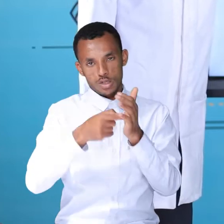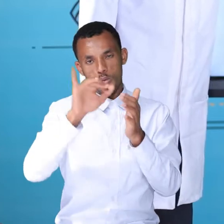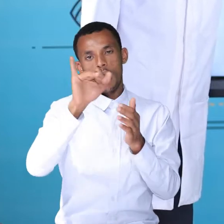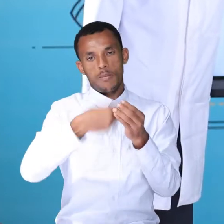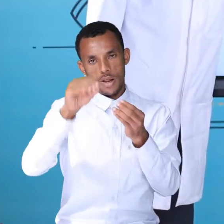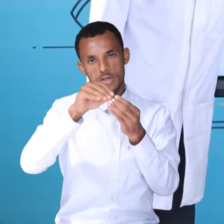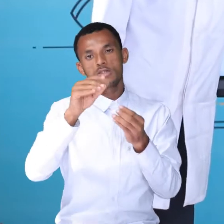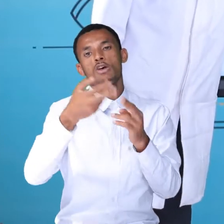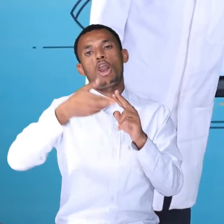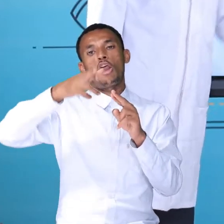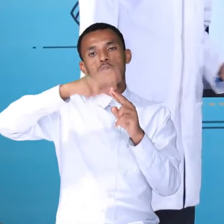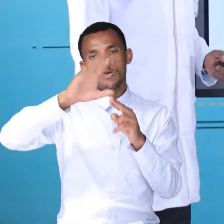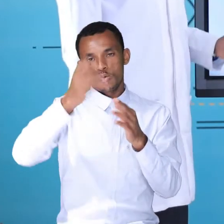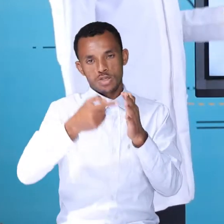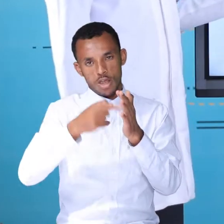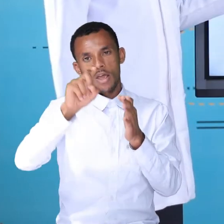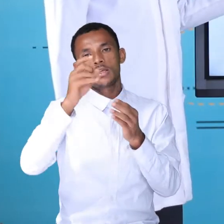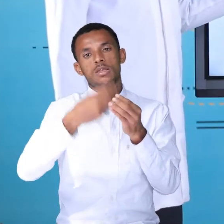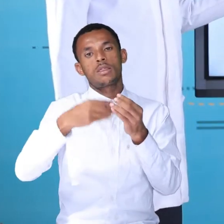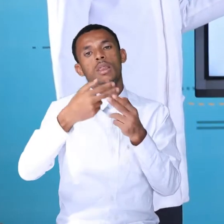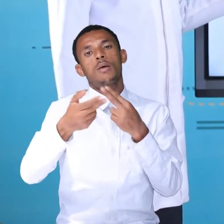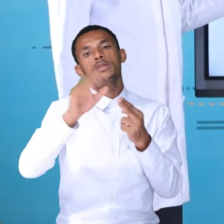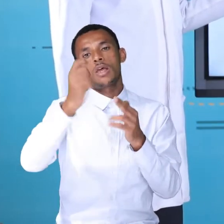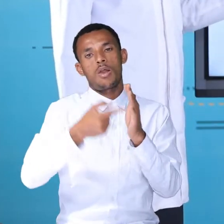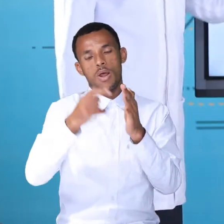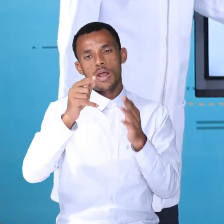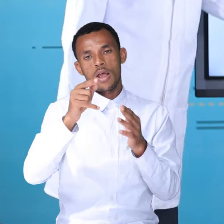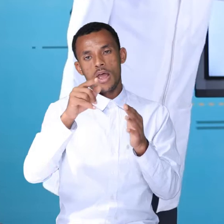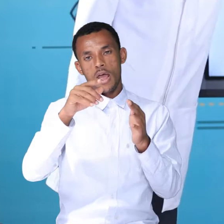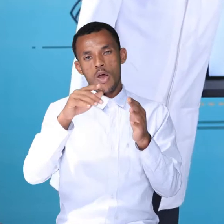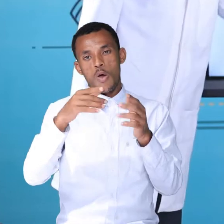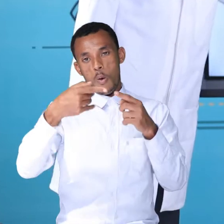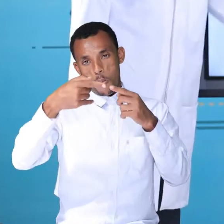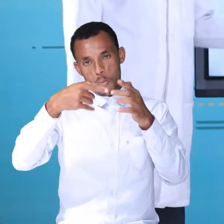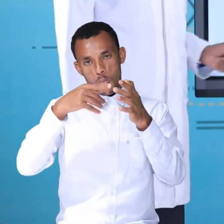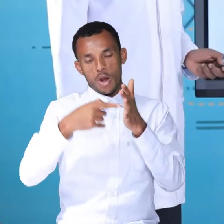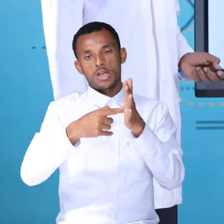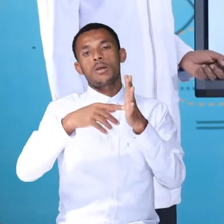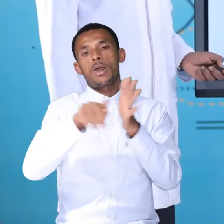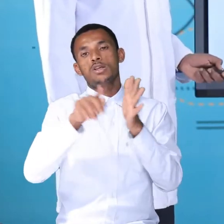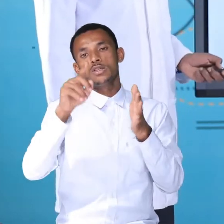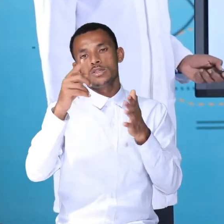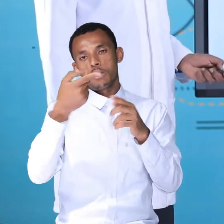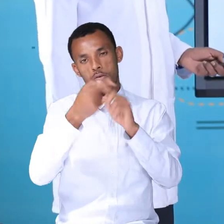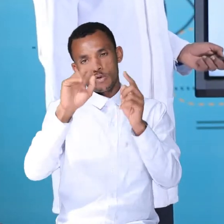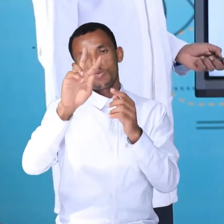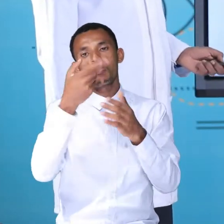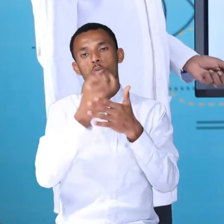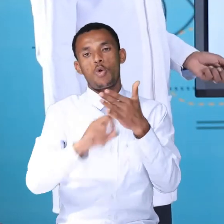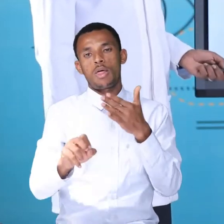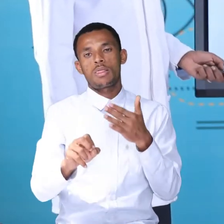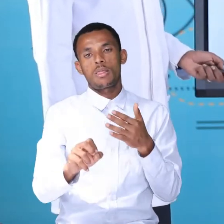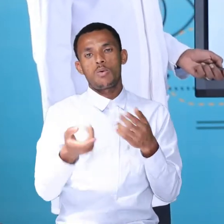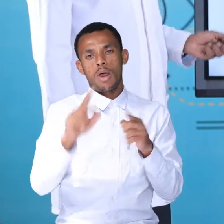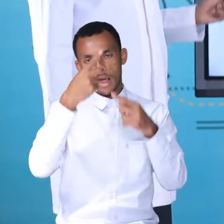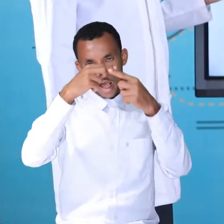plus the reverse, cos x times sine y. If the operation is minus, it is the difference between the two products.